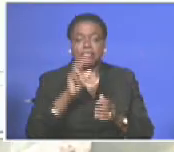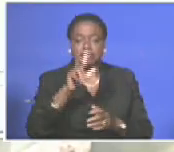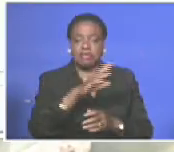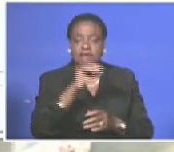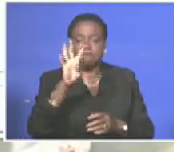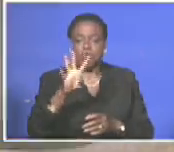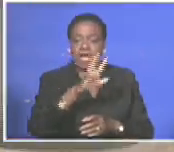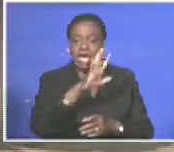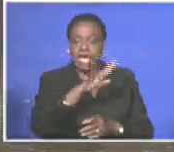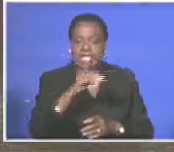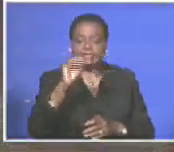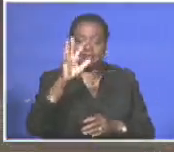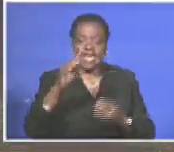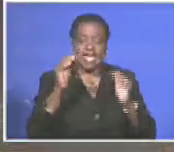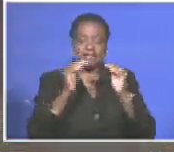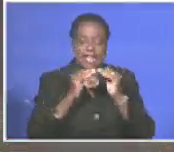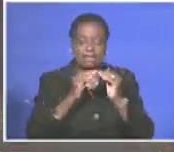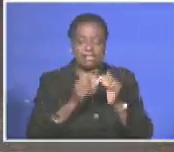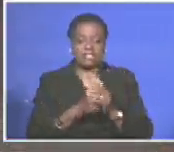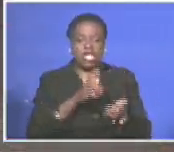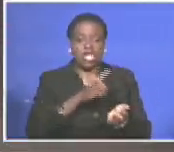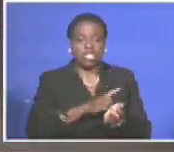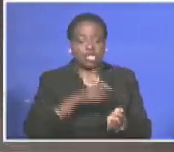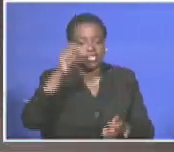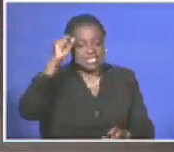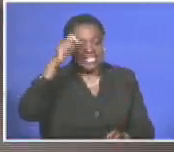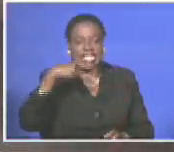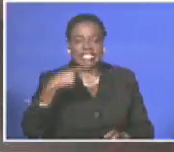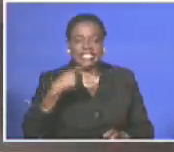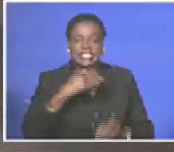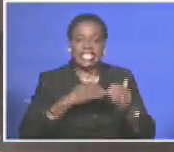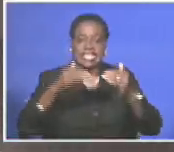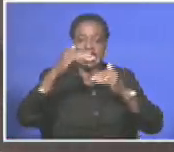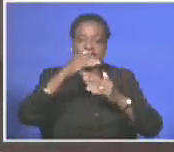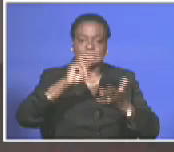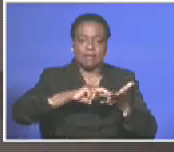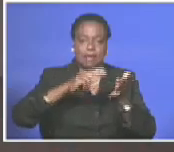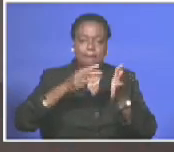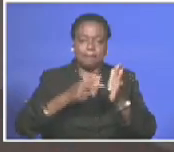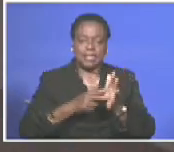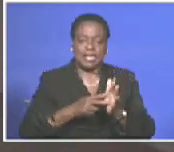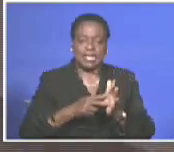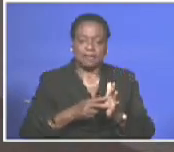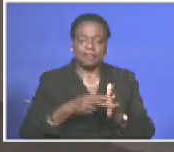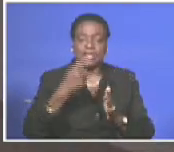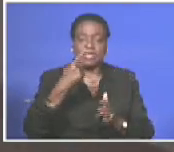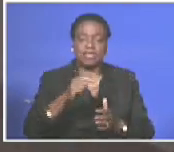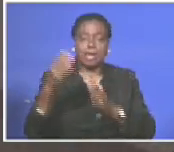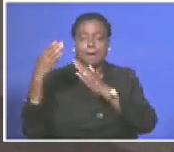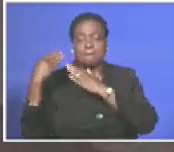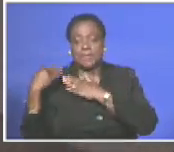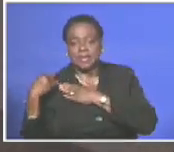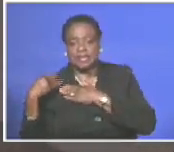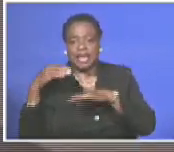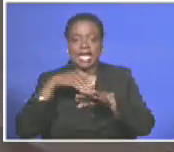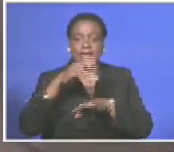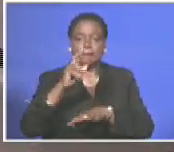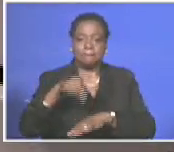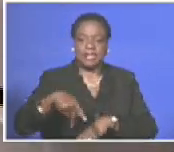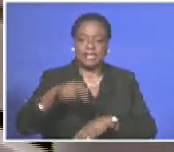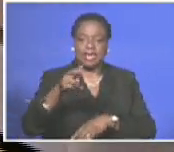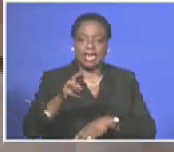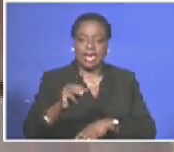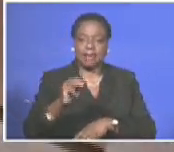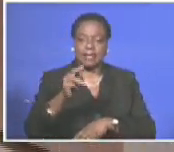3, 4, and 5. Dr. Sands explained that the enhancements will ultimately mean that the burden on the resources at PMH will be